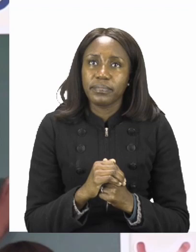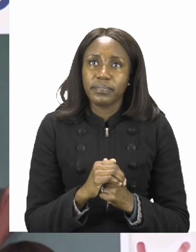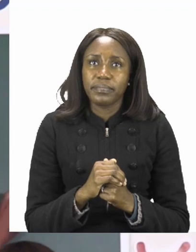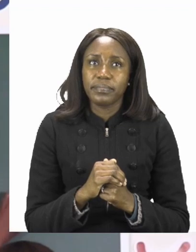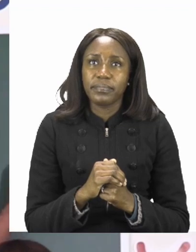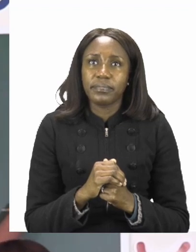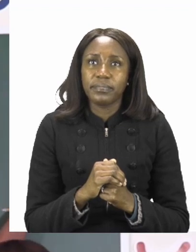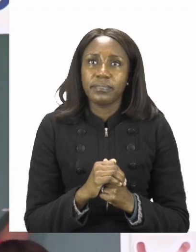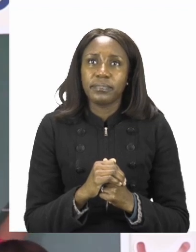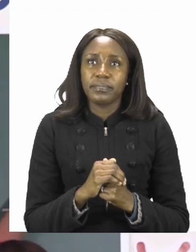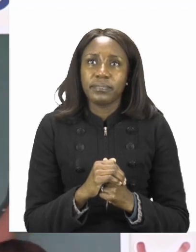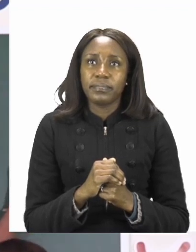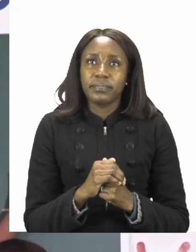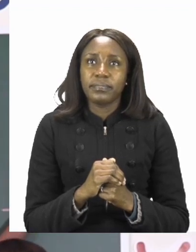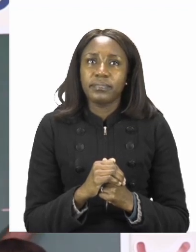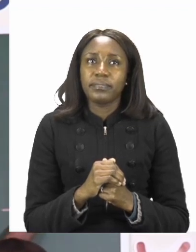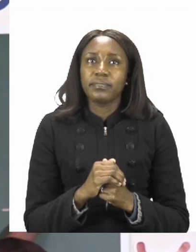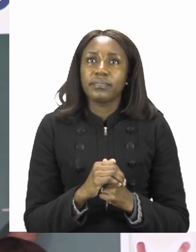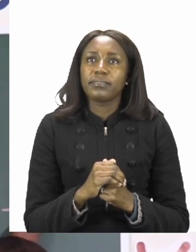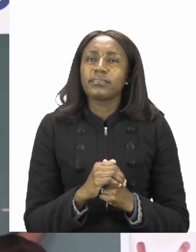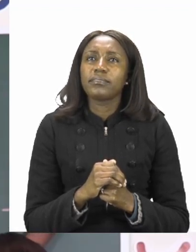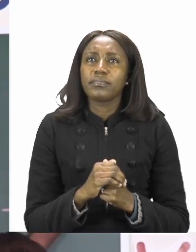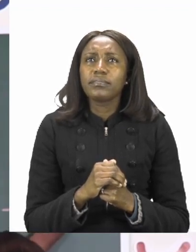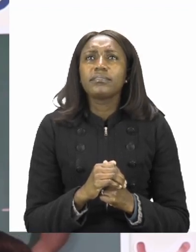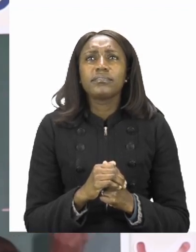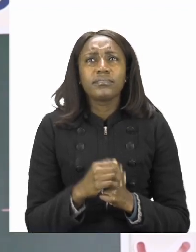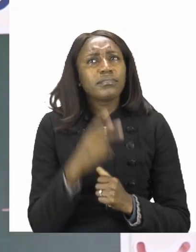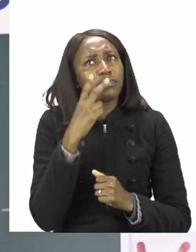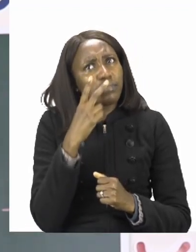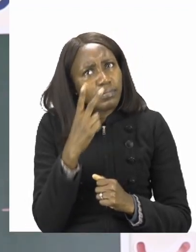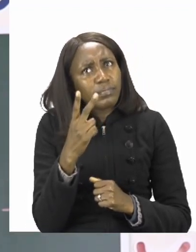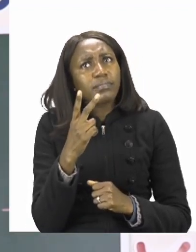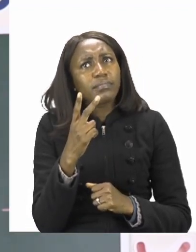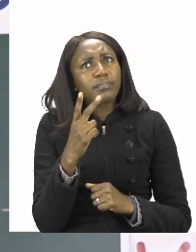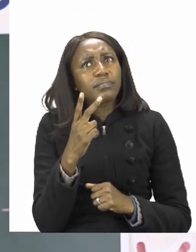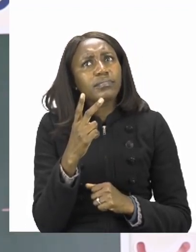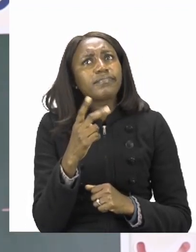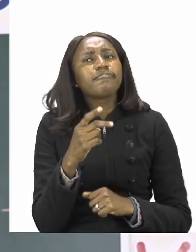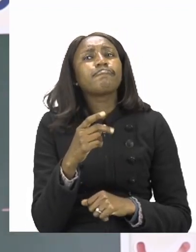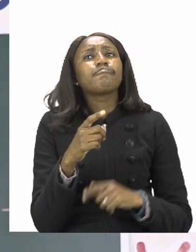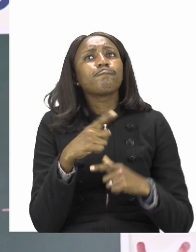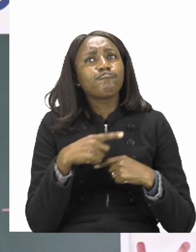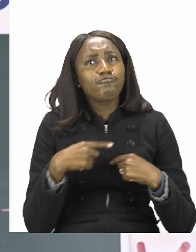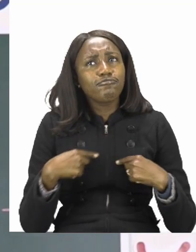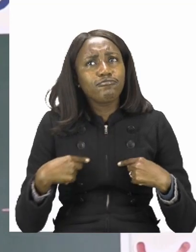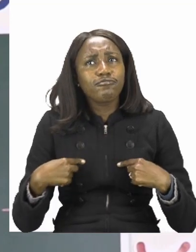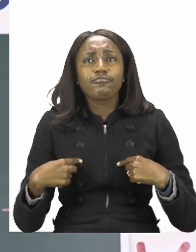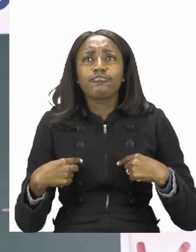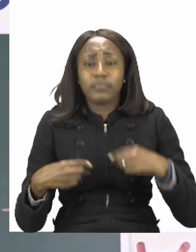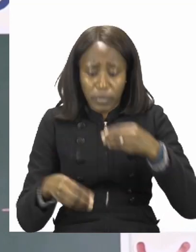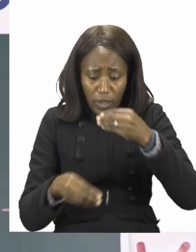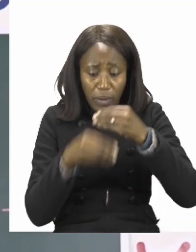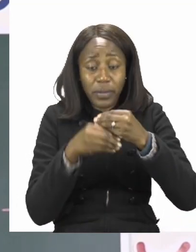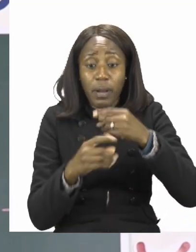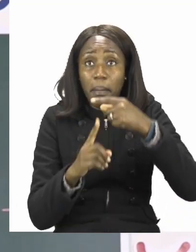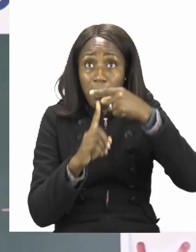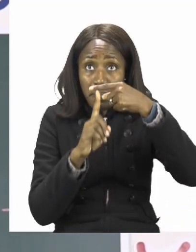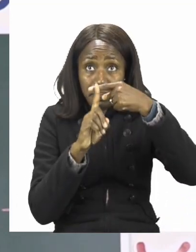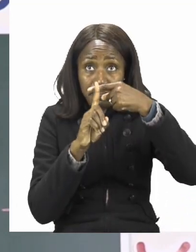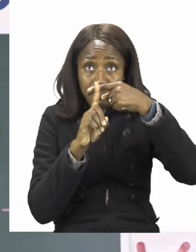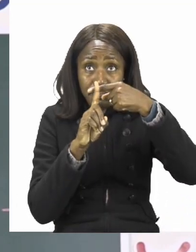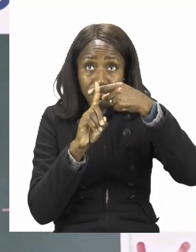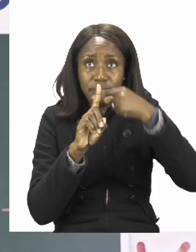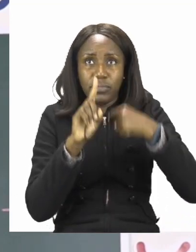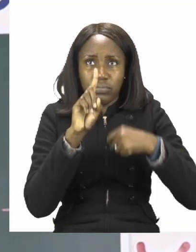So we can now safely say that I added 1